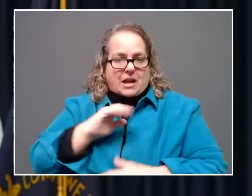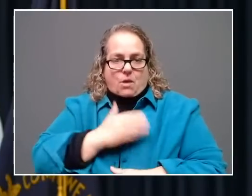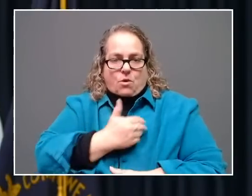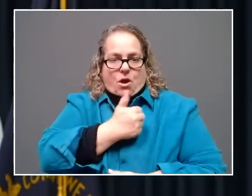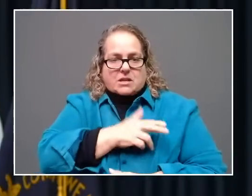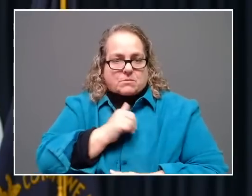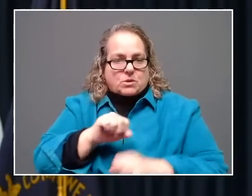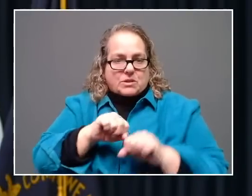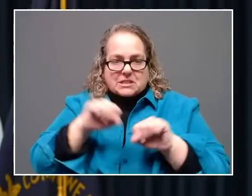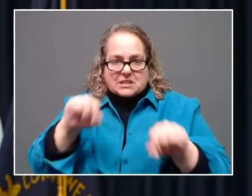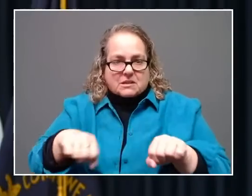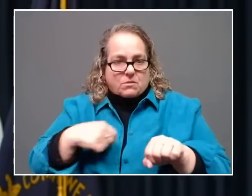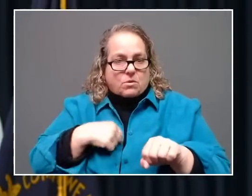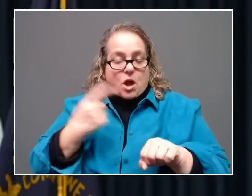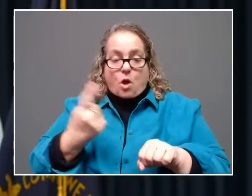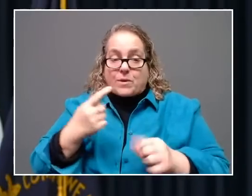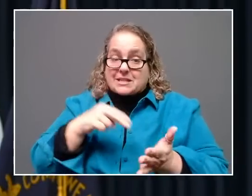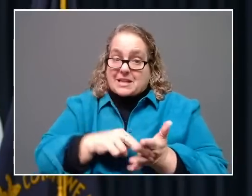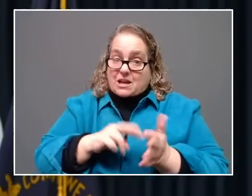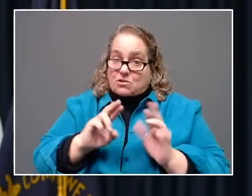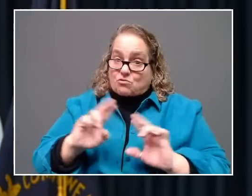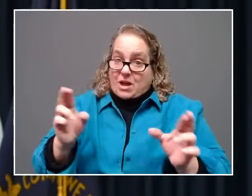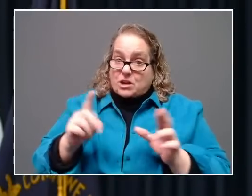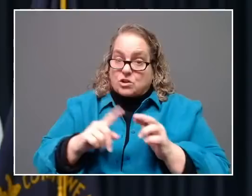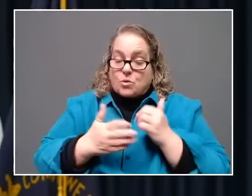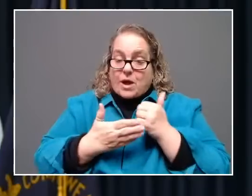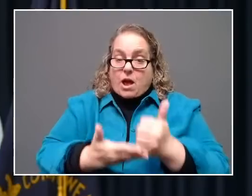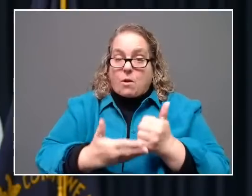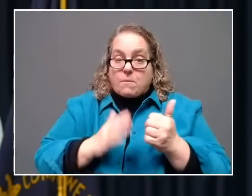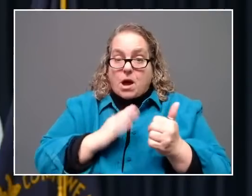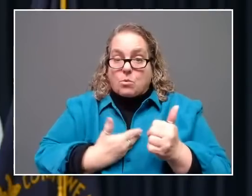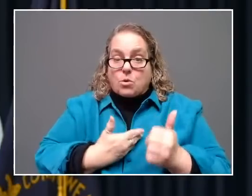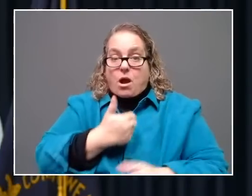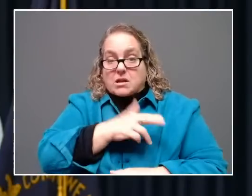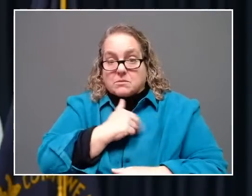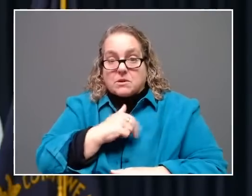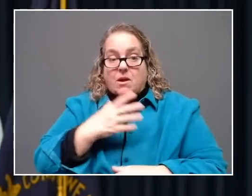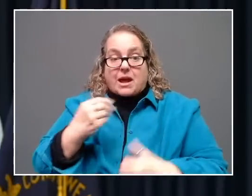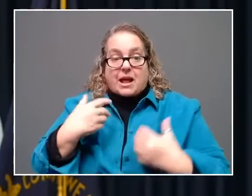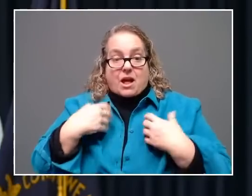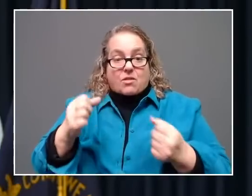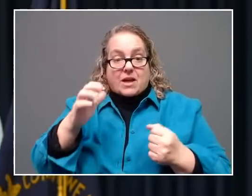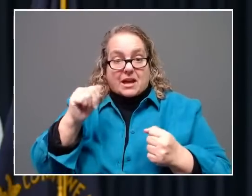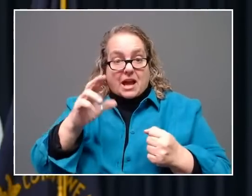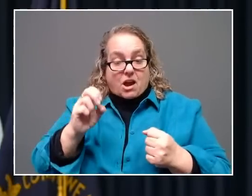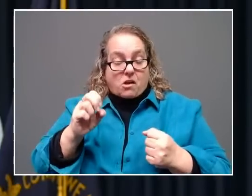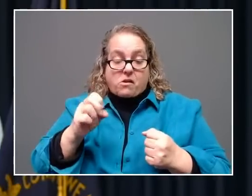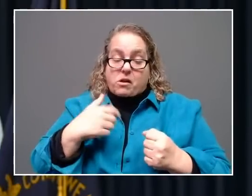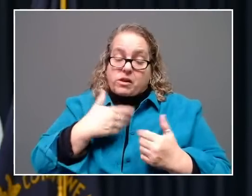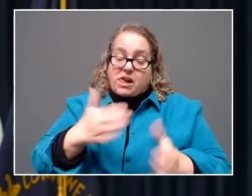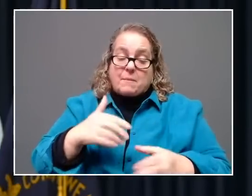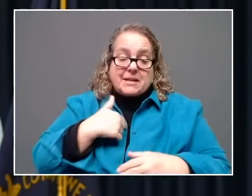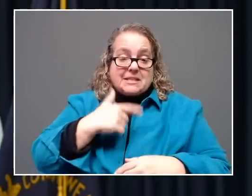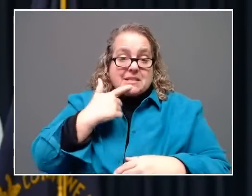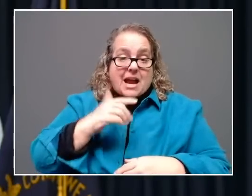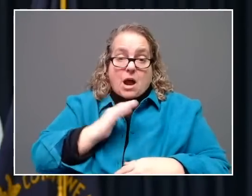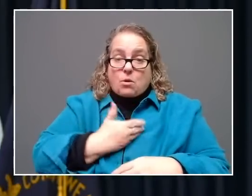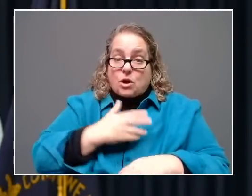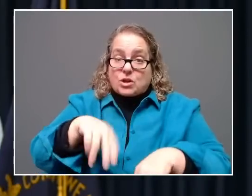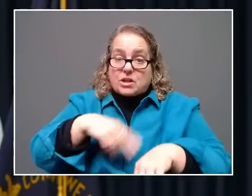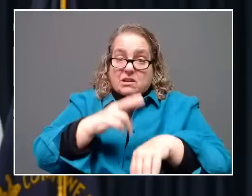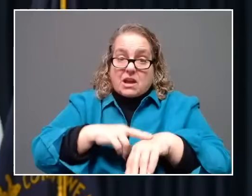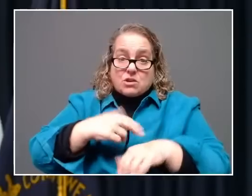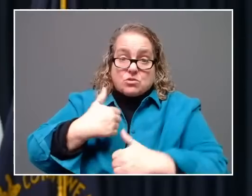we always stand ready to help our healthcare institutions. And let me say, our National Guard has done a phenomenal